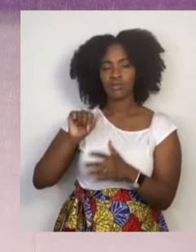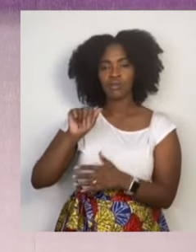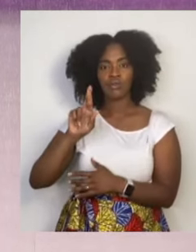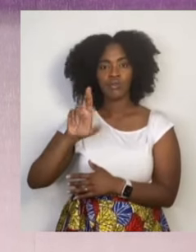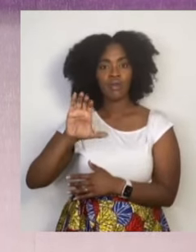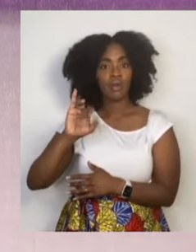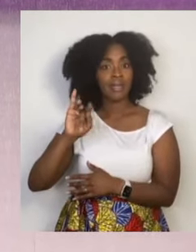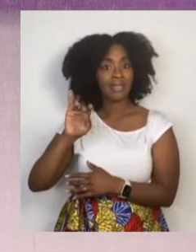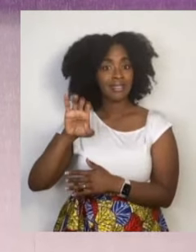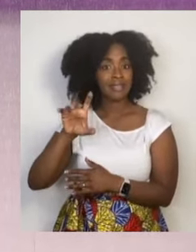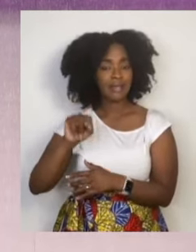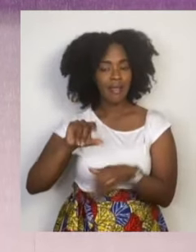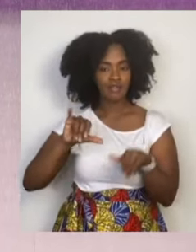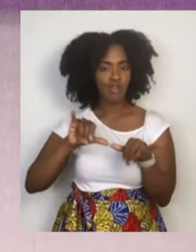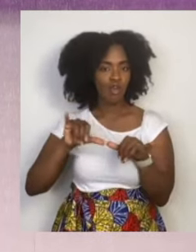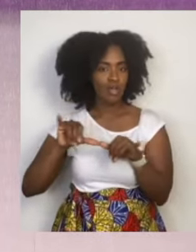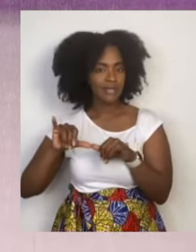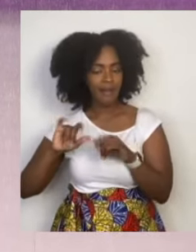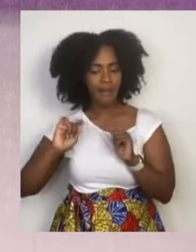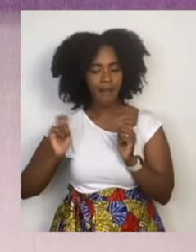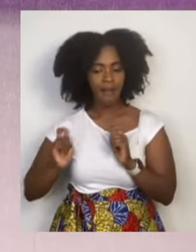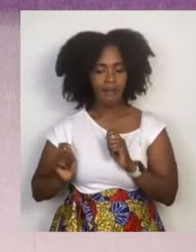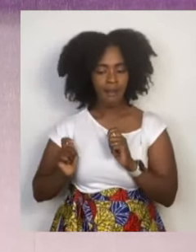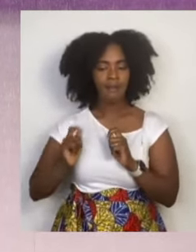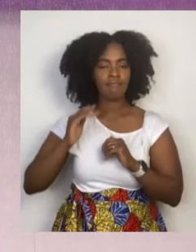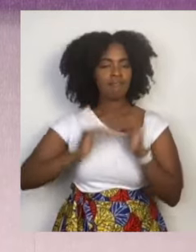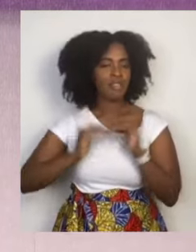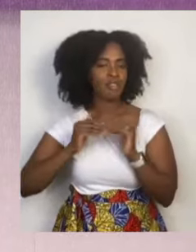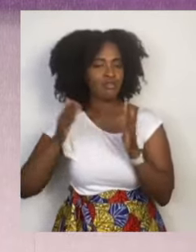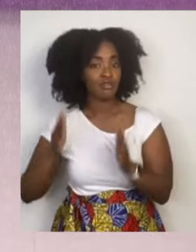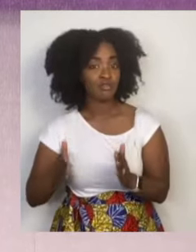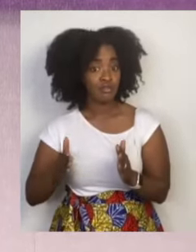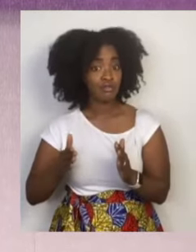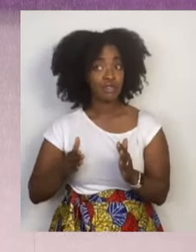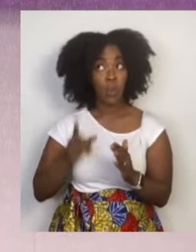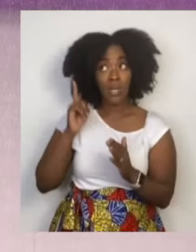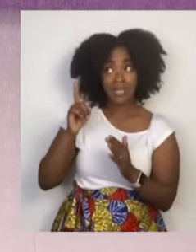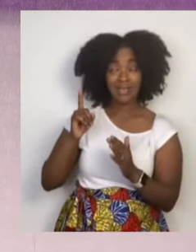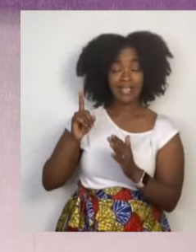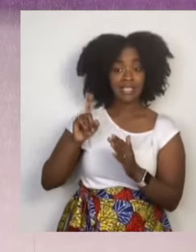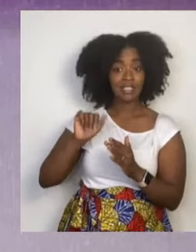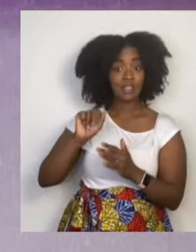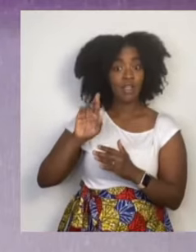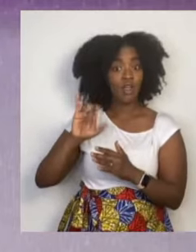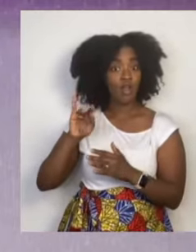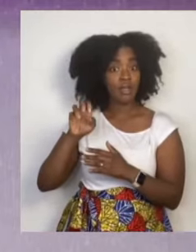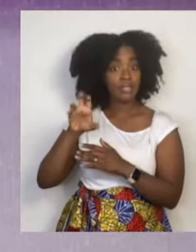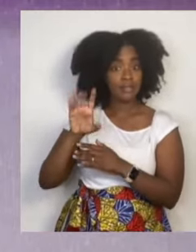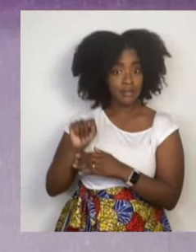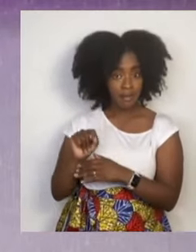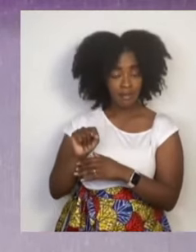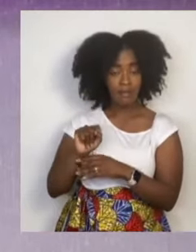God is the architect, but you are the general contractor.